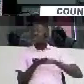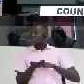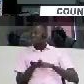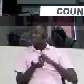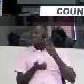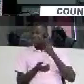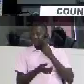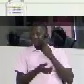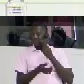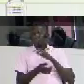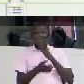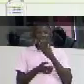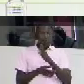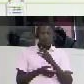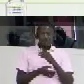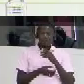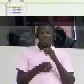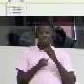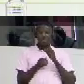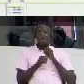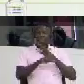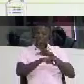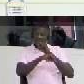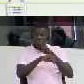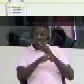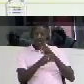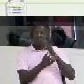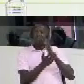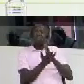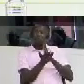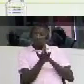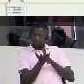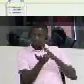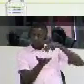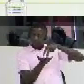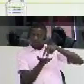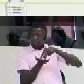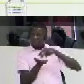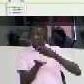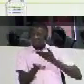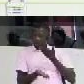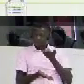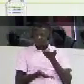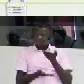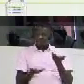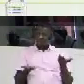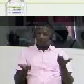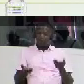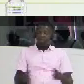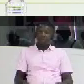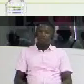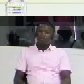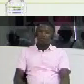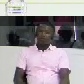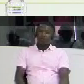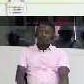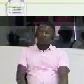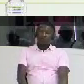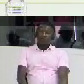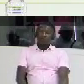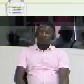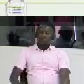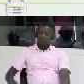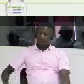the parade? Mr. Colley, xam naa ne mbir la moo xam ne lu raglu la pour nga toog